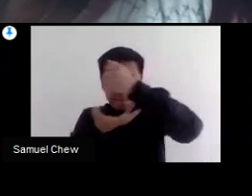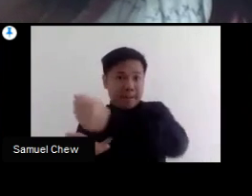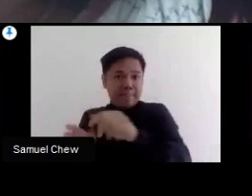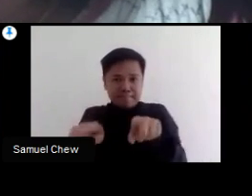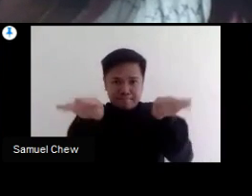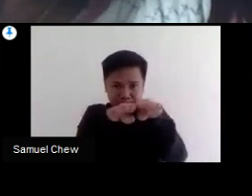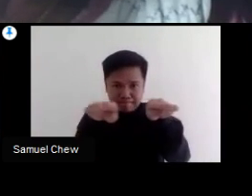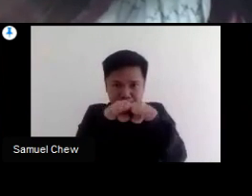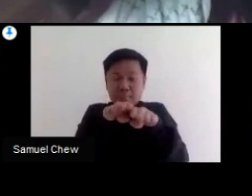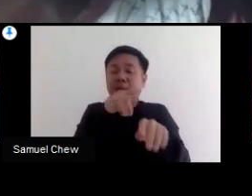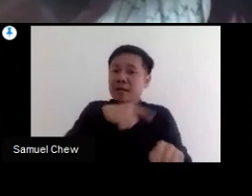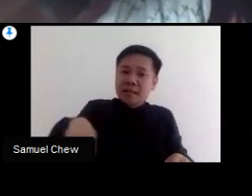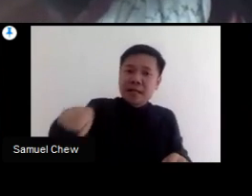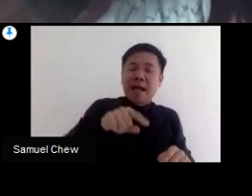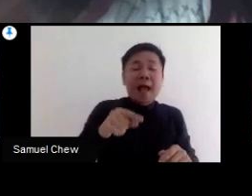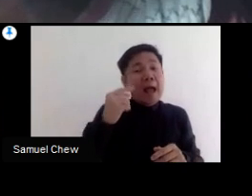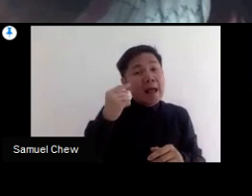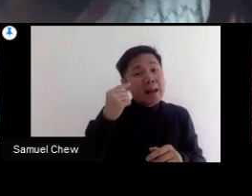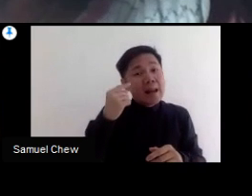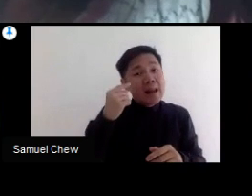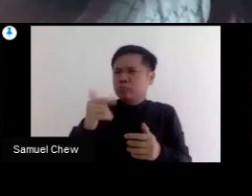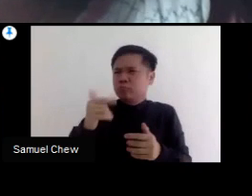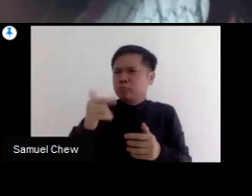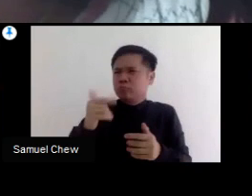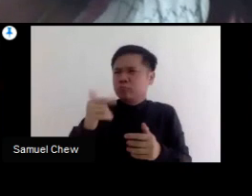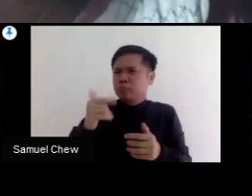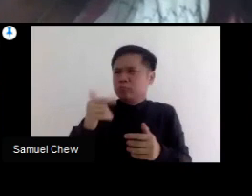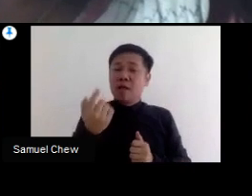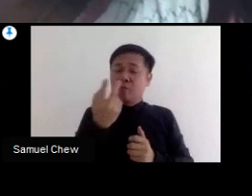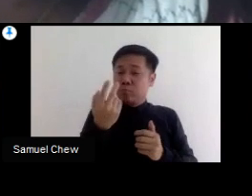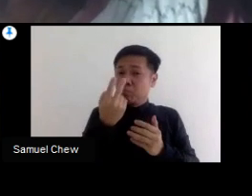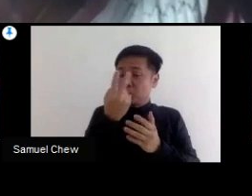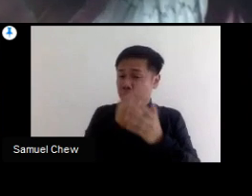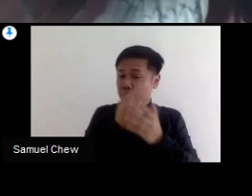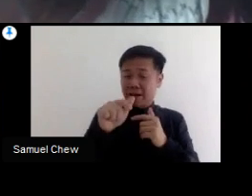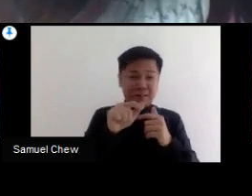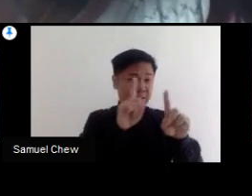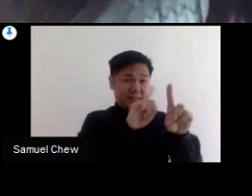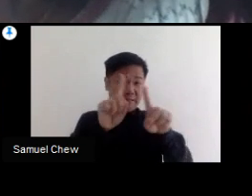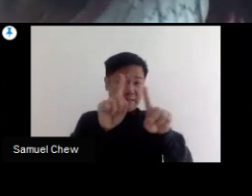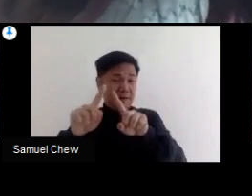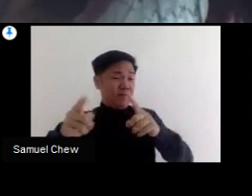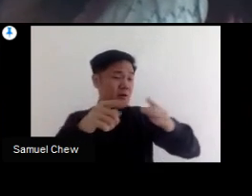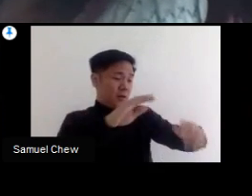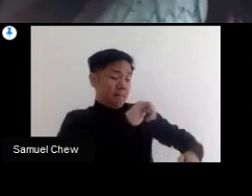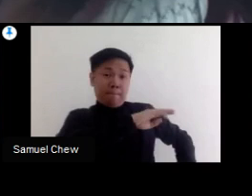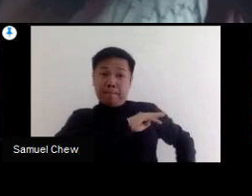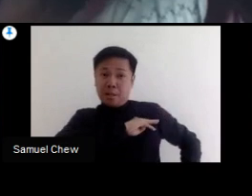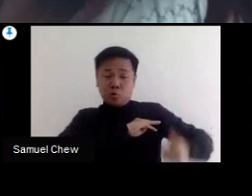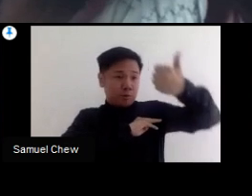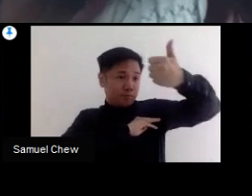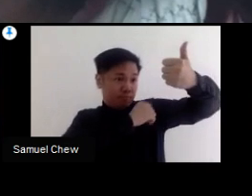encourage positive competition among the attachment departments and organizations. Developed a mobile app